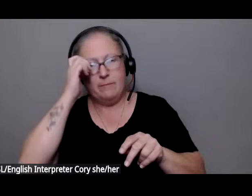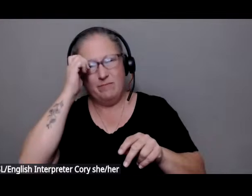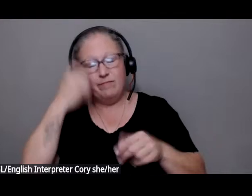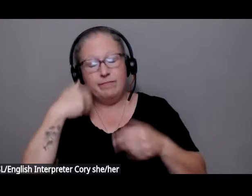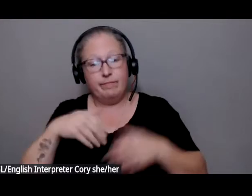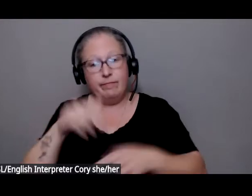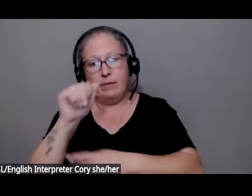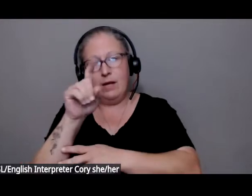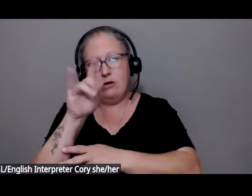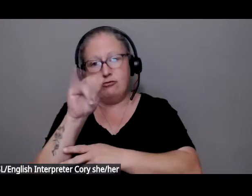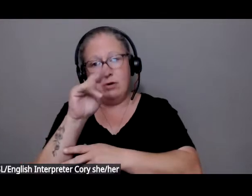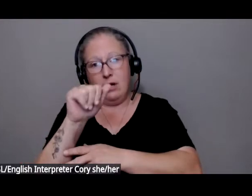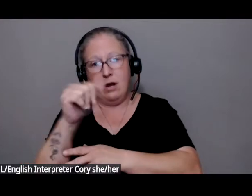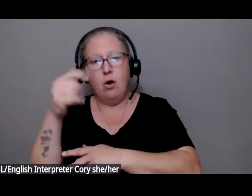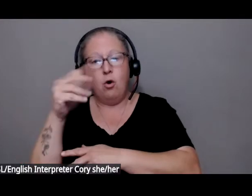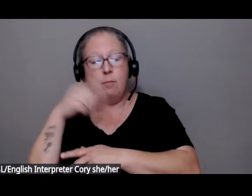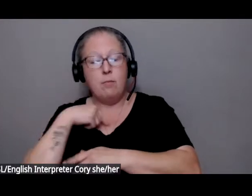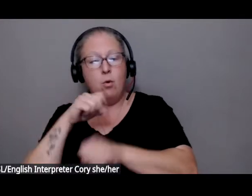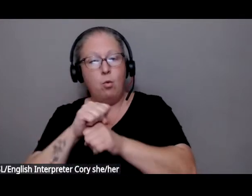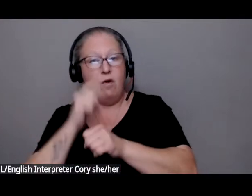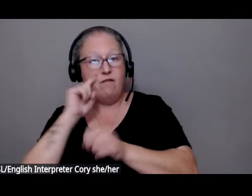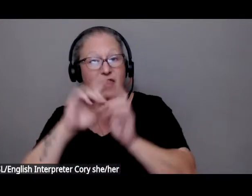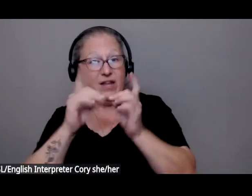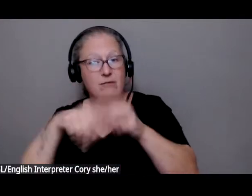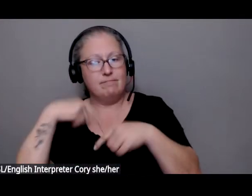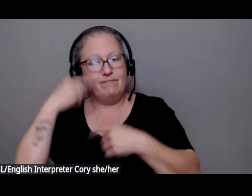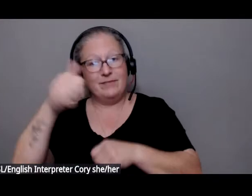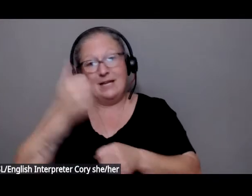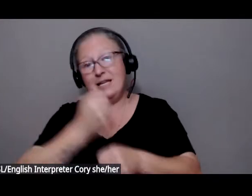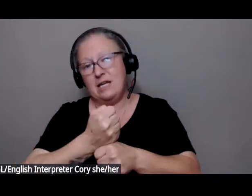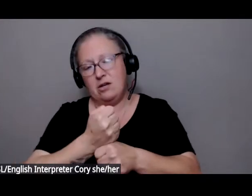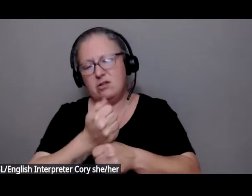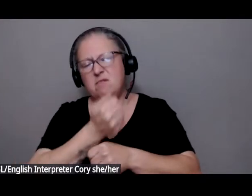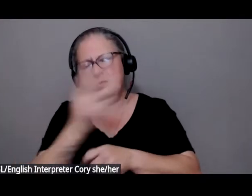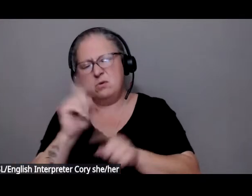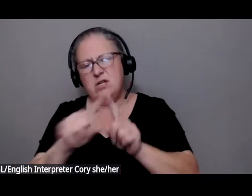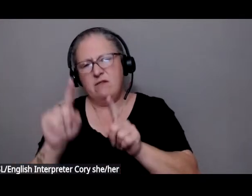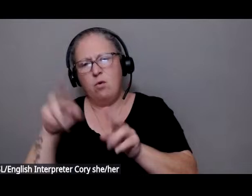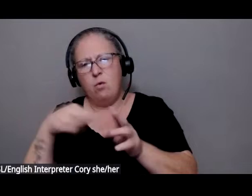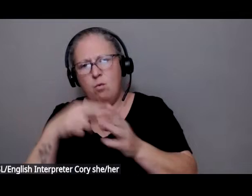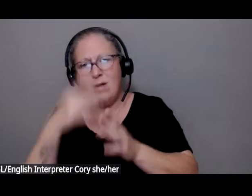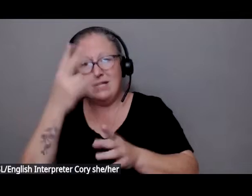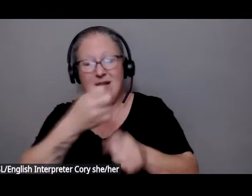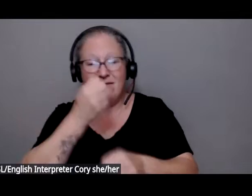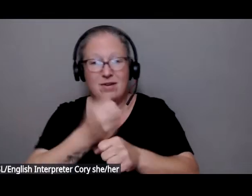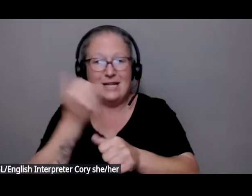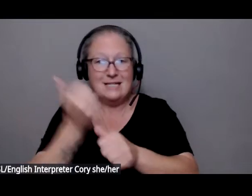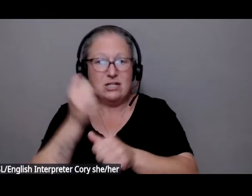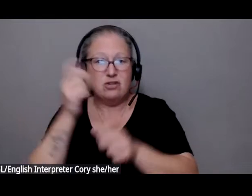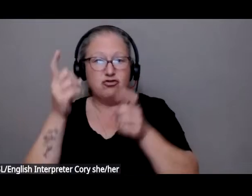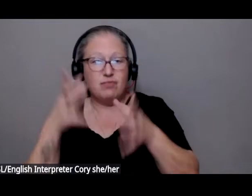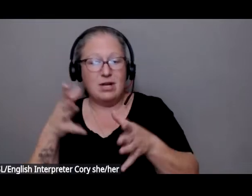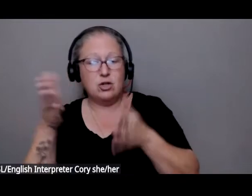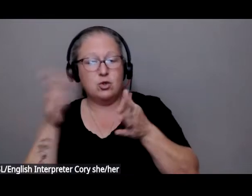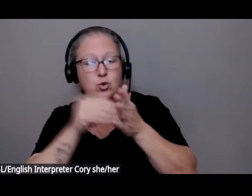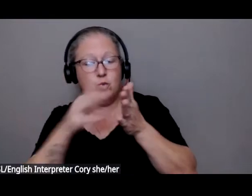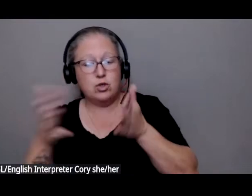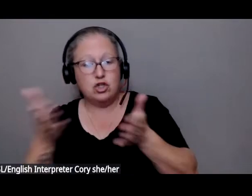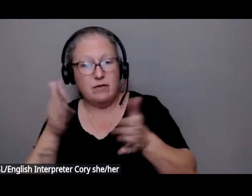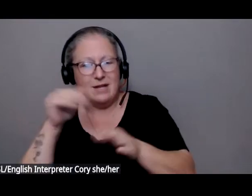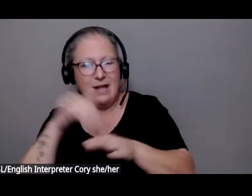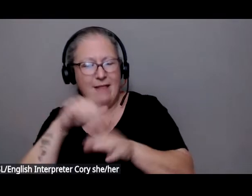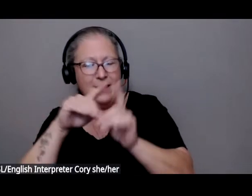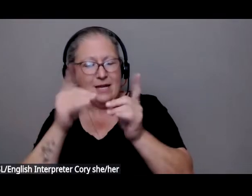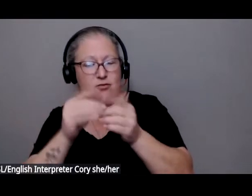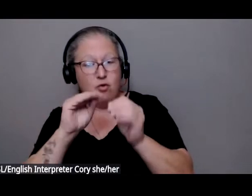Adriana Gomez, and I've been employed by the district for 10 years in a couple of different roles. 7 years as the assistant to the director of student services at the district